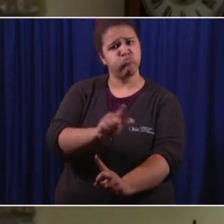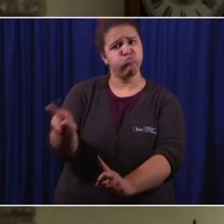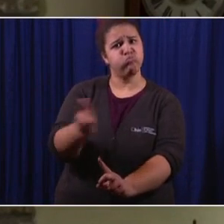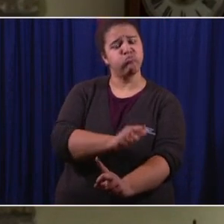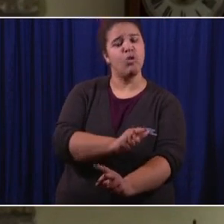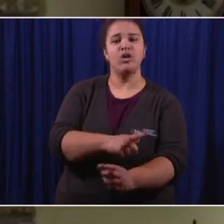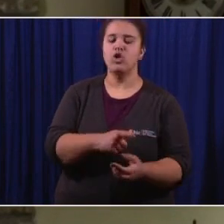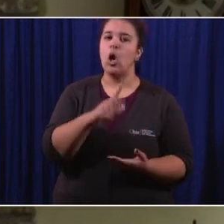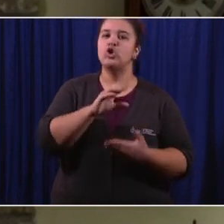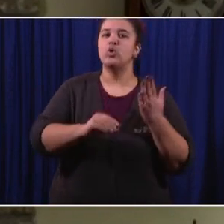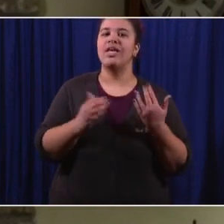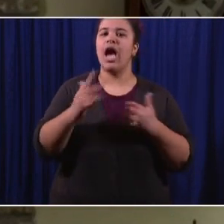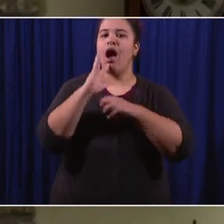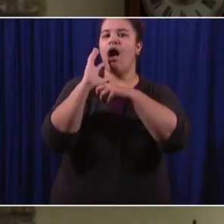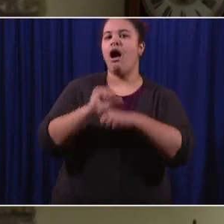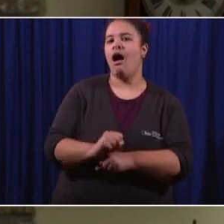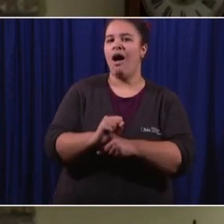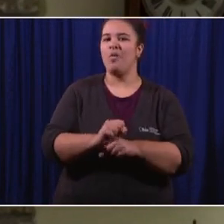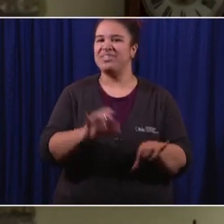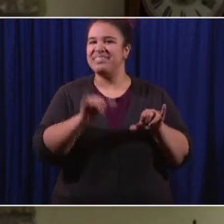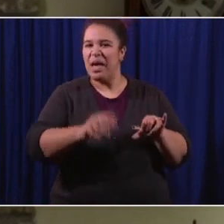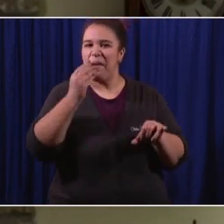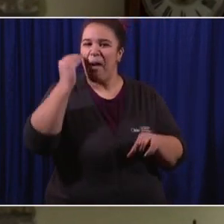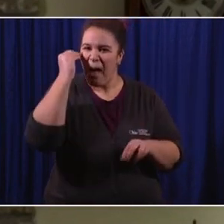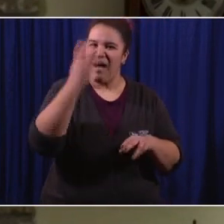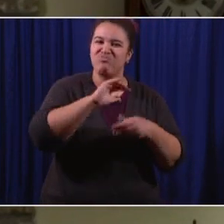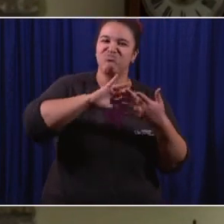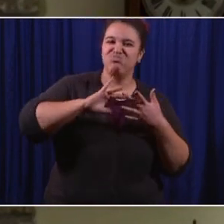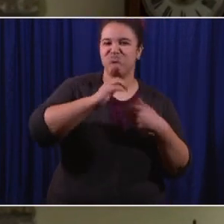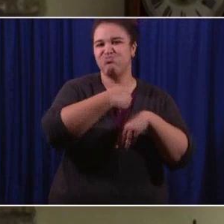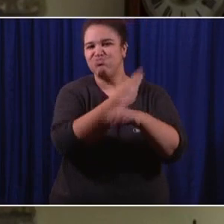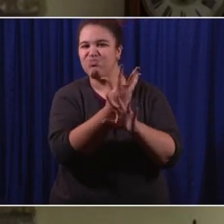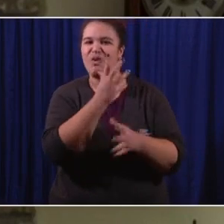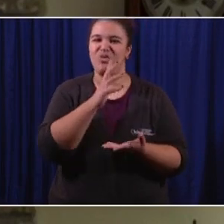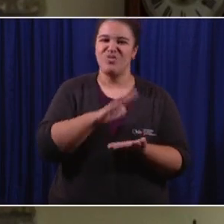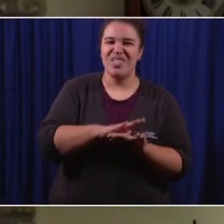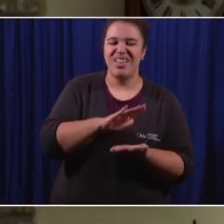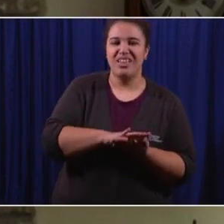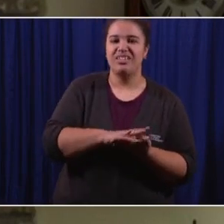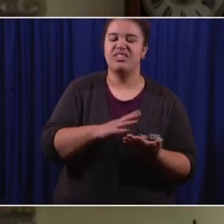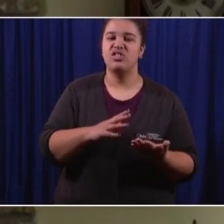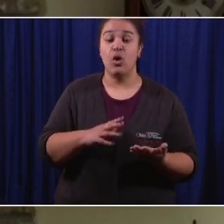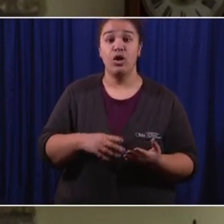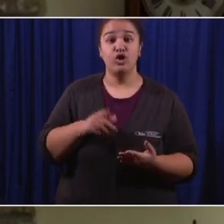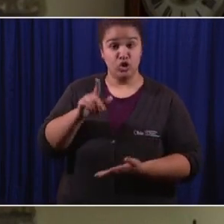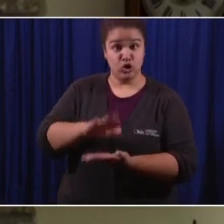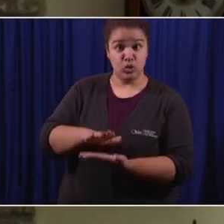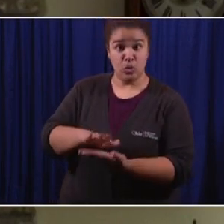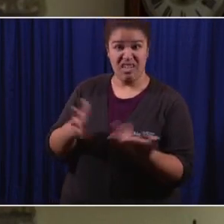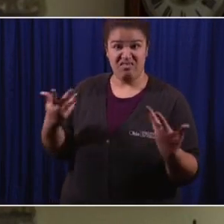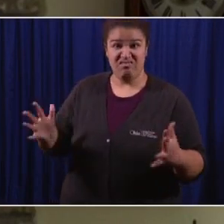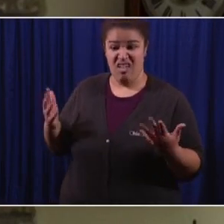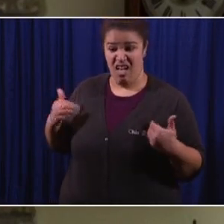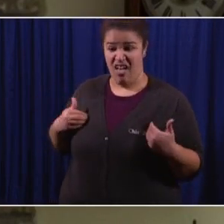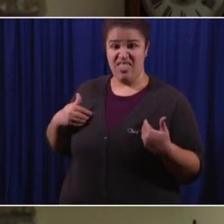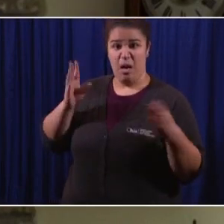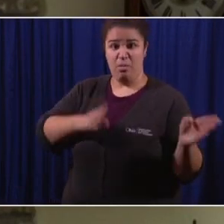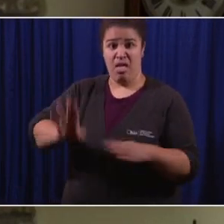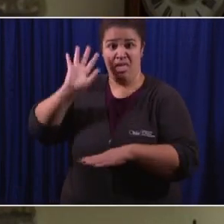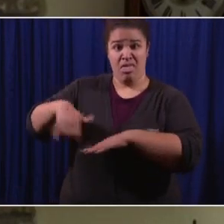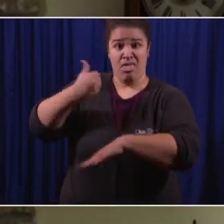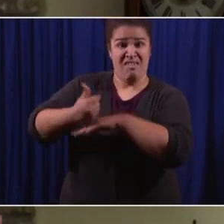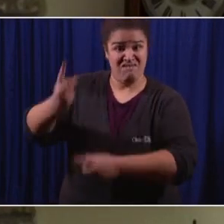remote learning. So again, I think those schools probably have a easier time to make that transition, but we're open to